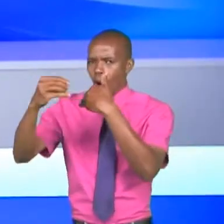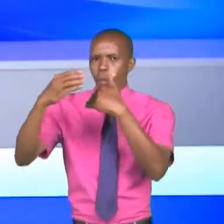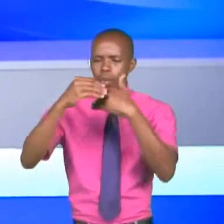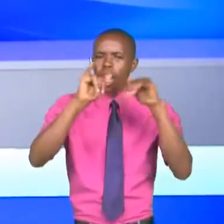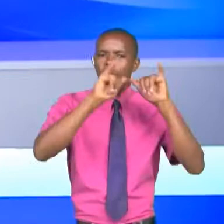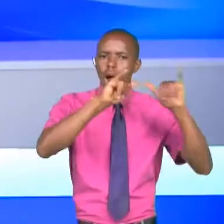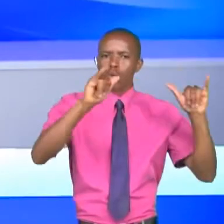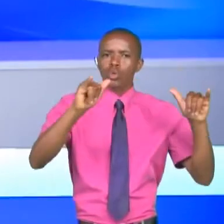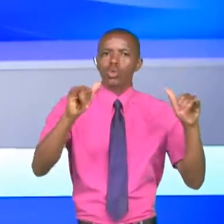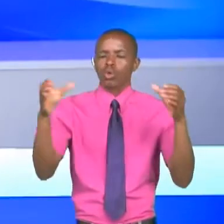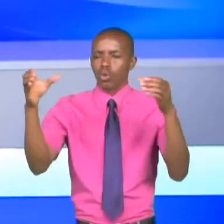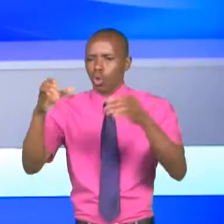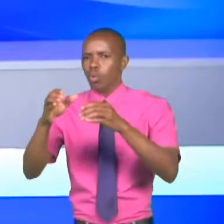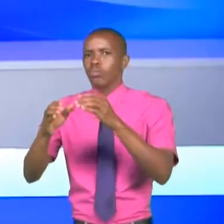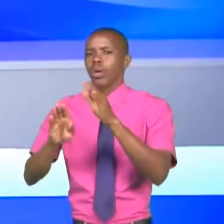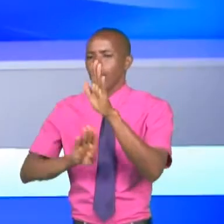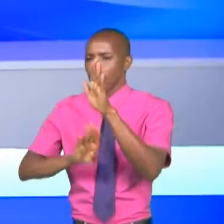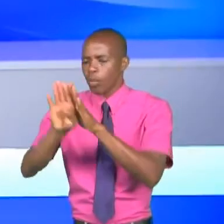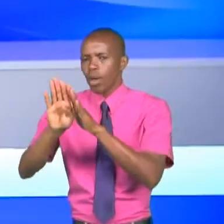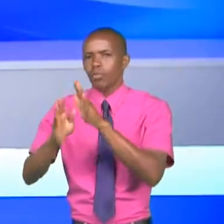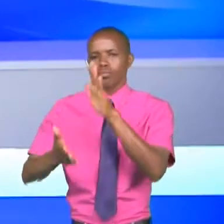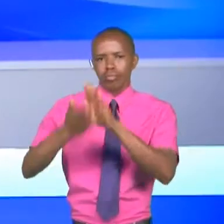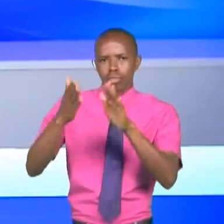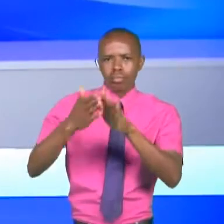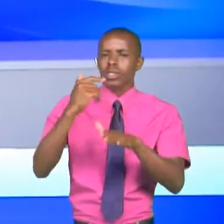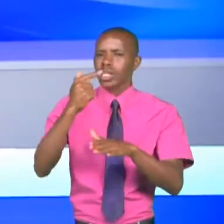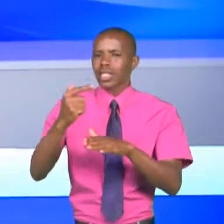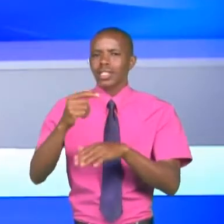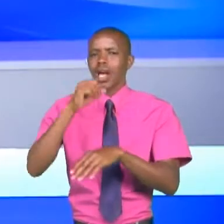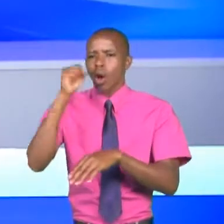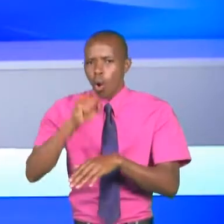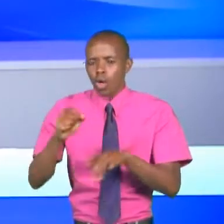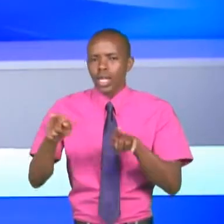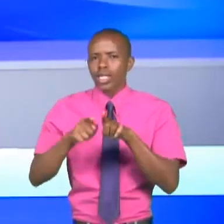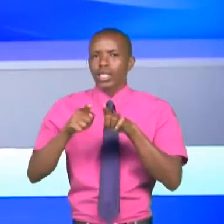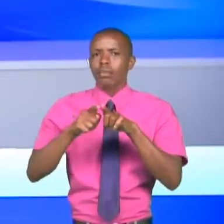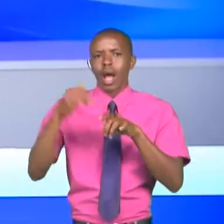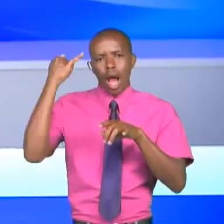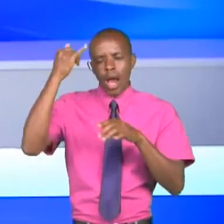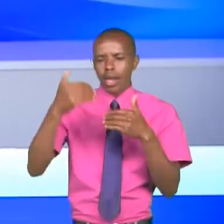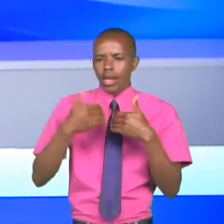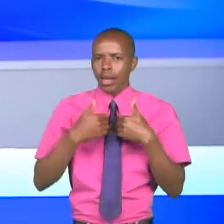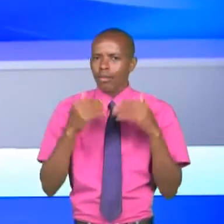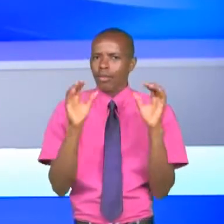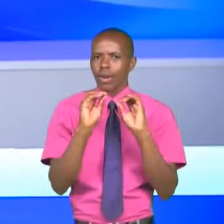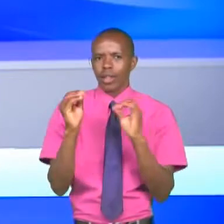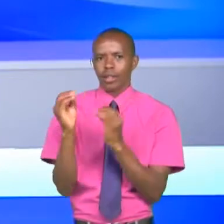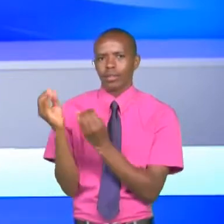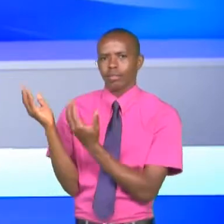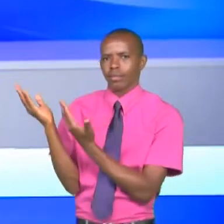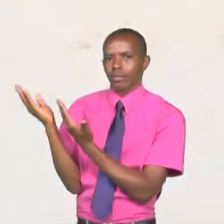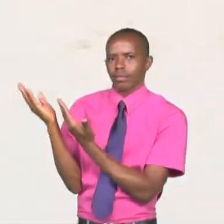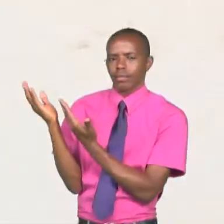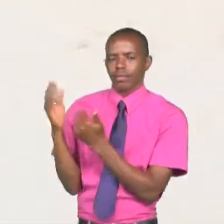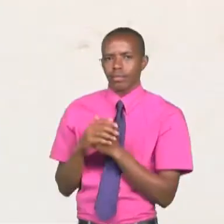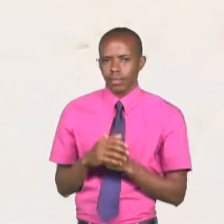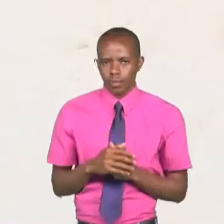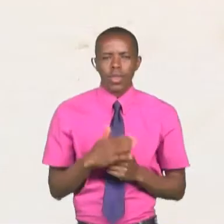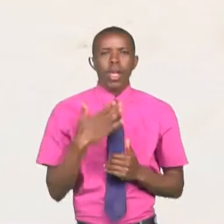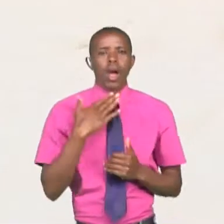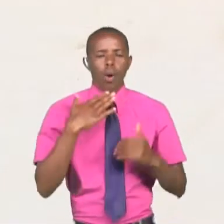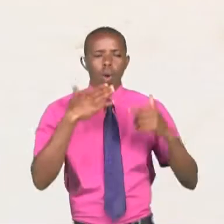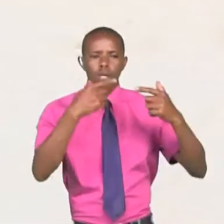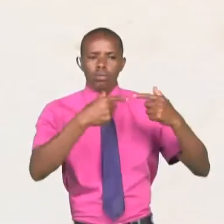Maendeleo Chapchap Party, terming him as an old and bankrupt in ideas. Take a look. Kwanza nataka